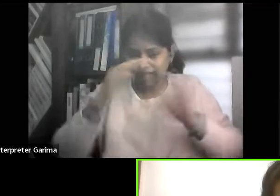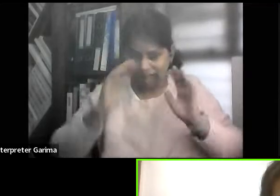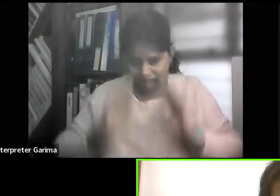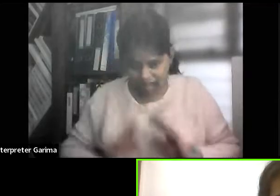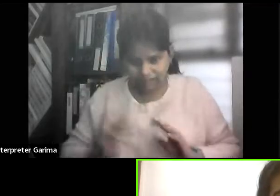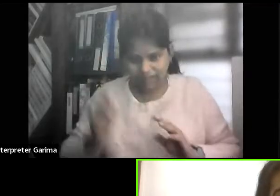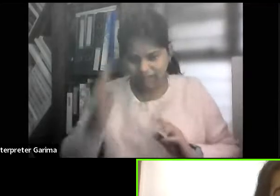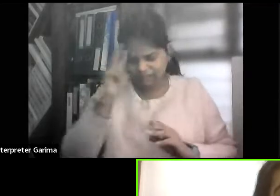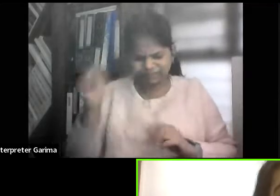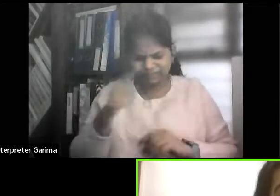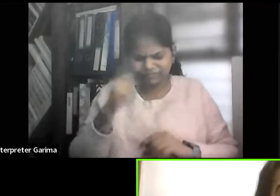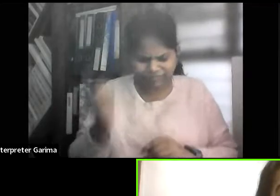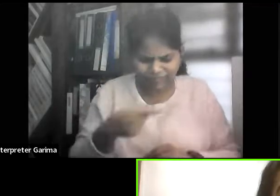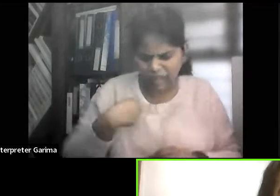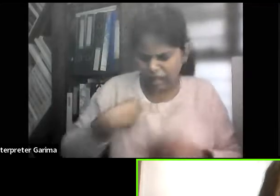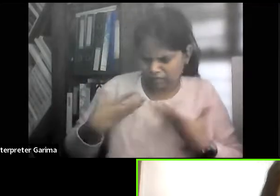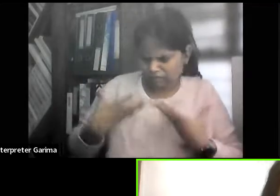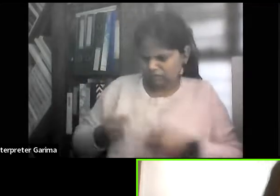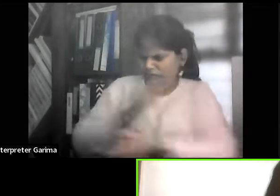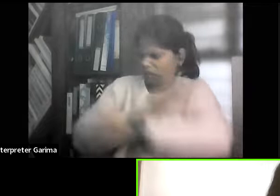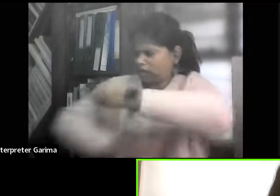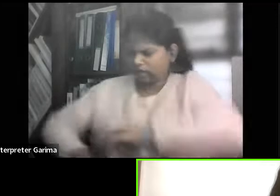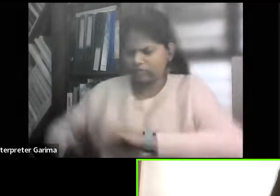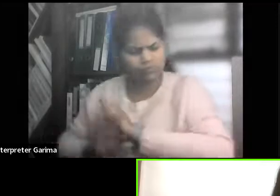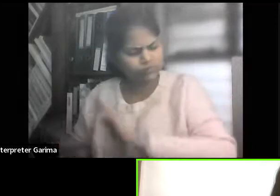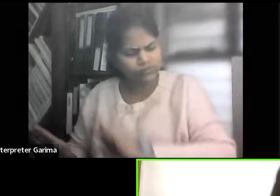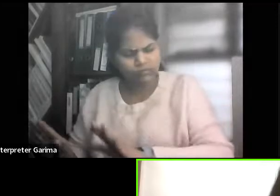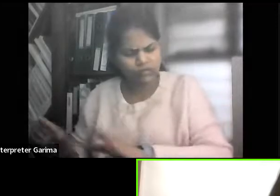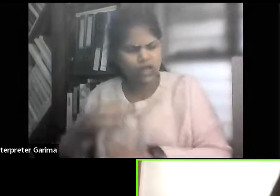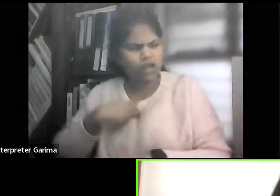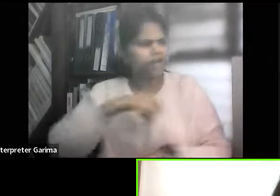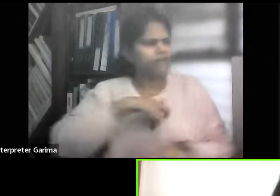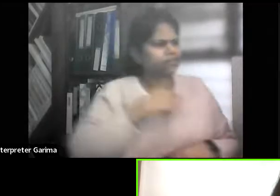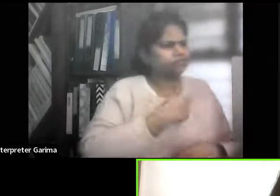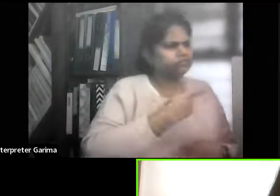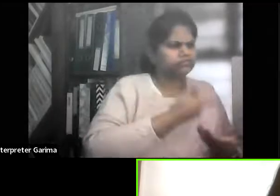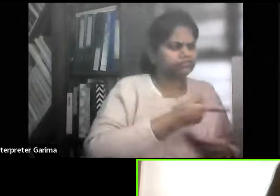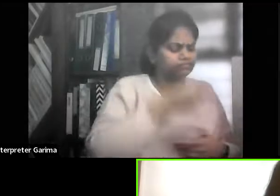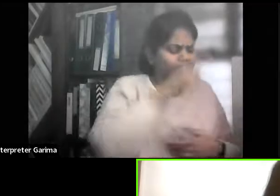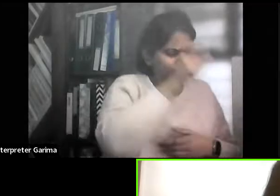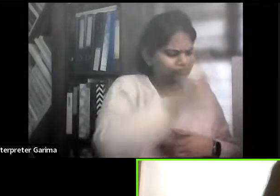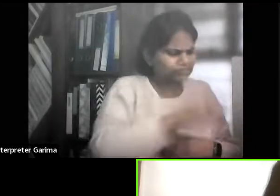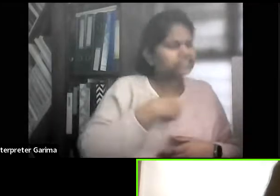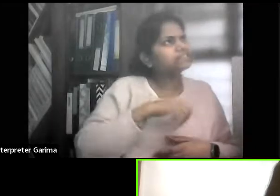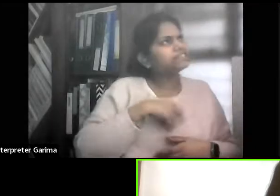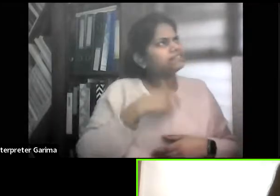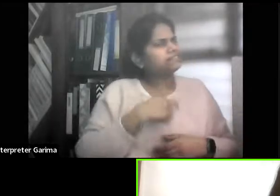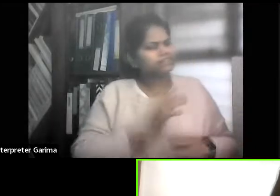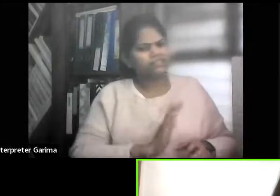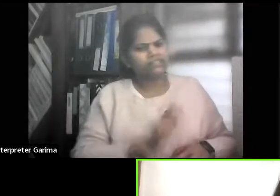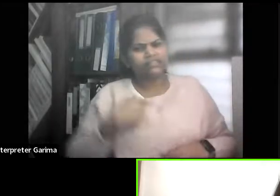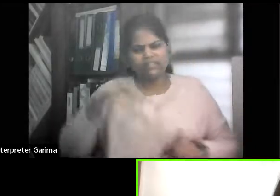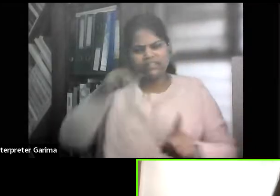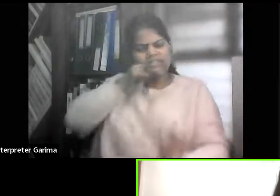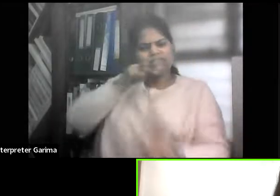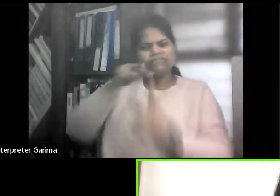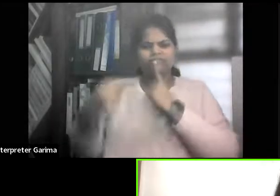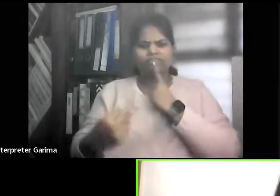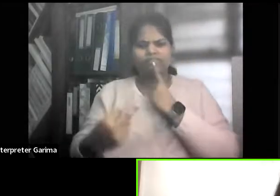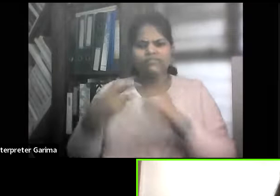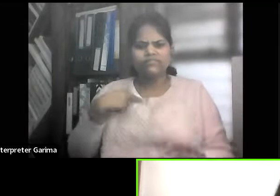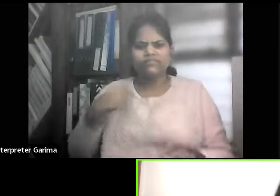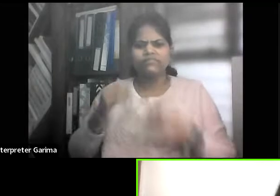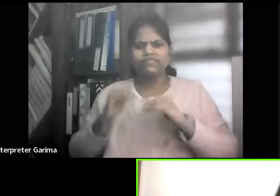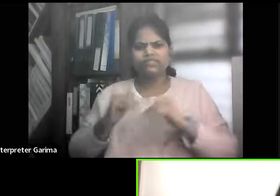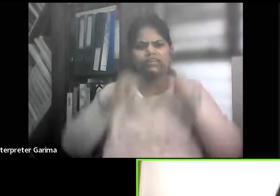a handicap for them, Nagaraj soon realized that, I quote him here, the loss of one perception is a heightened perception